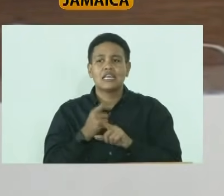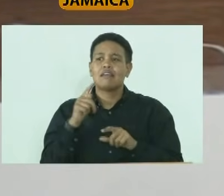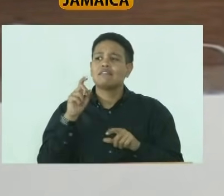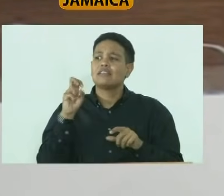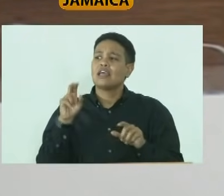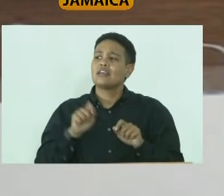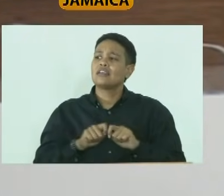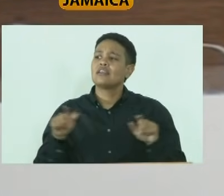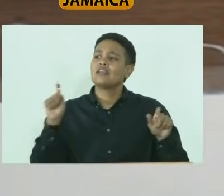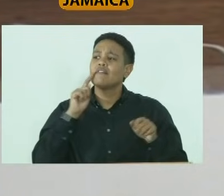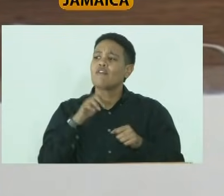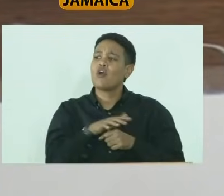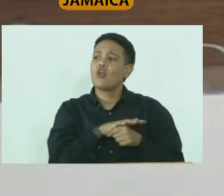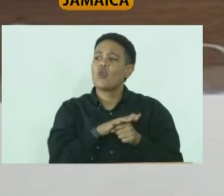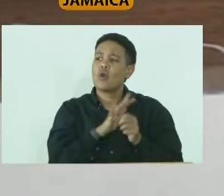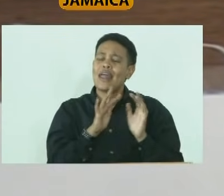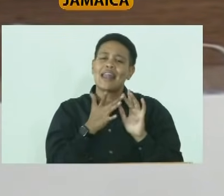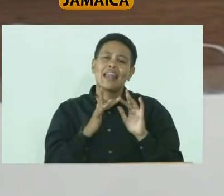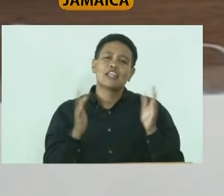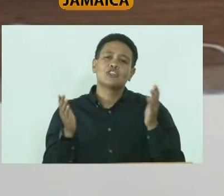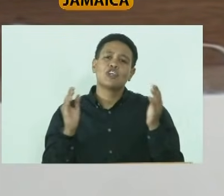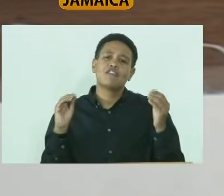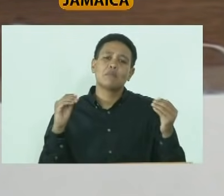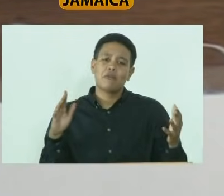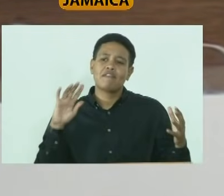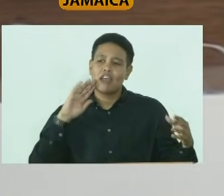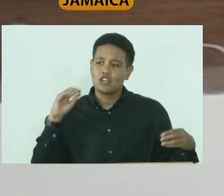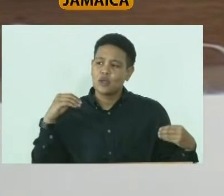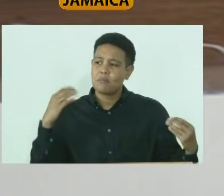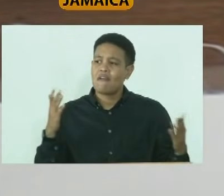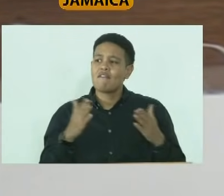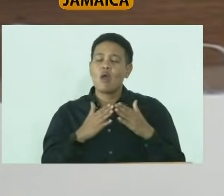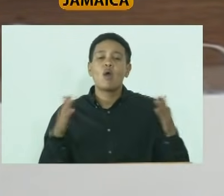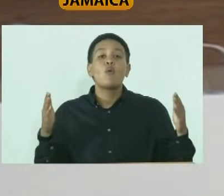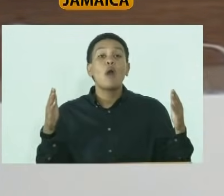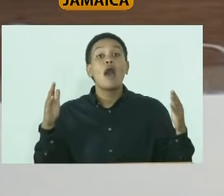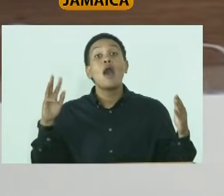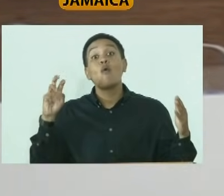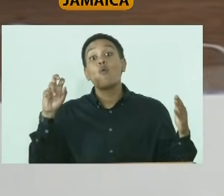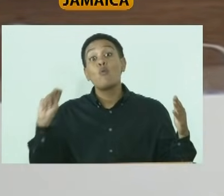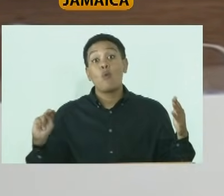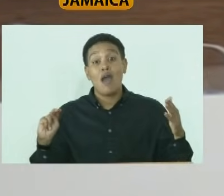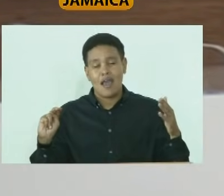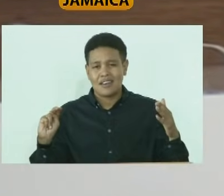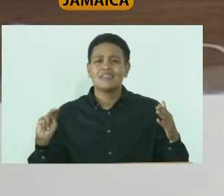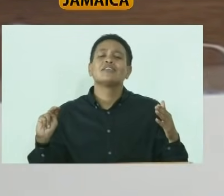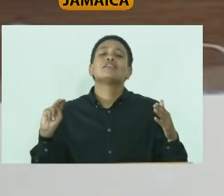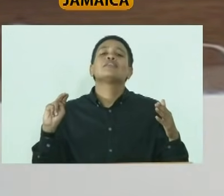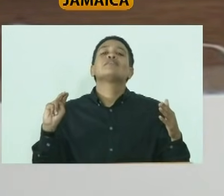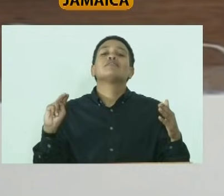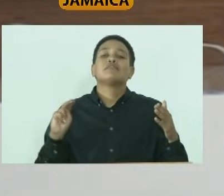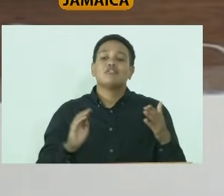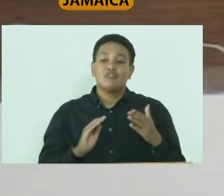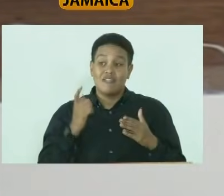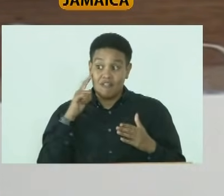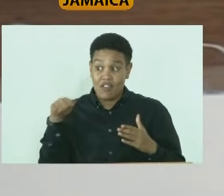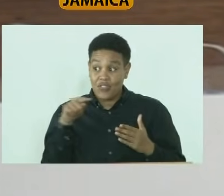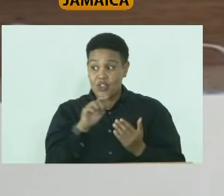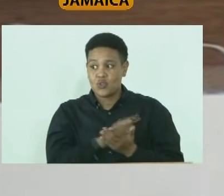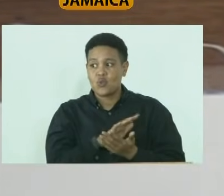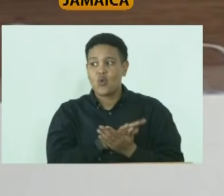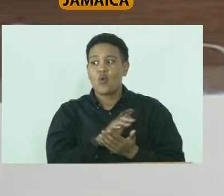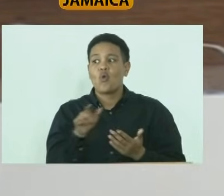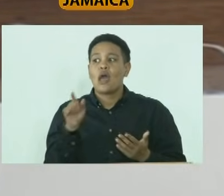for the local internet service provider to provide wide area network service, fiber microwave, for these schools, and we